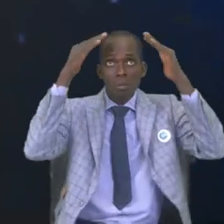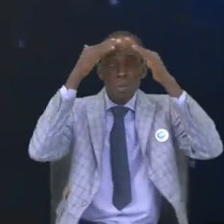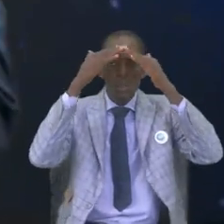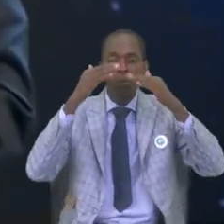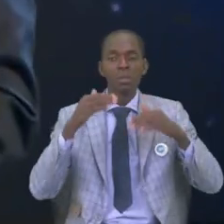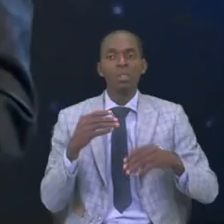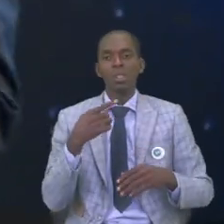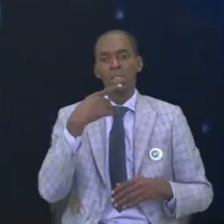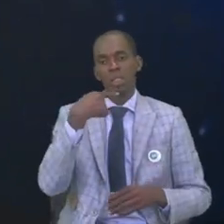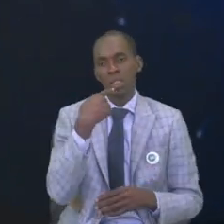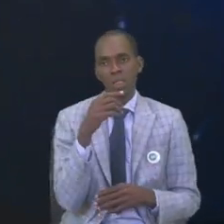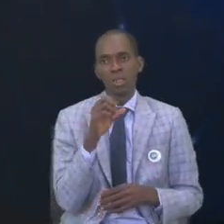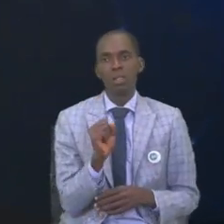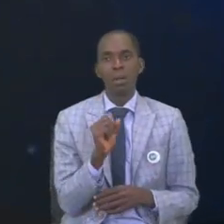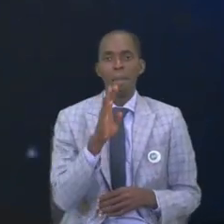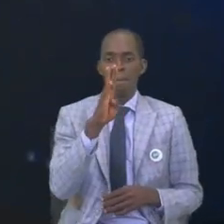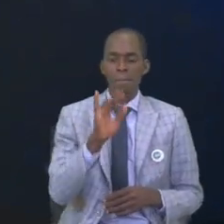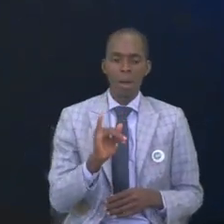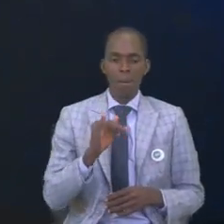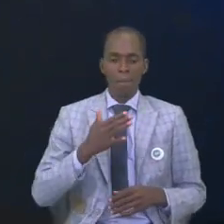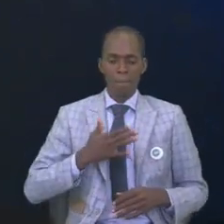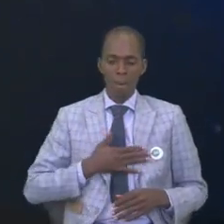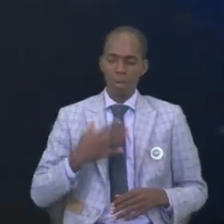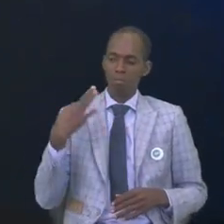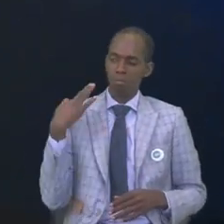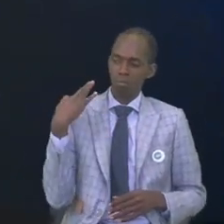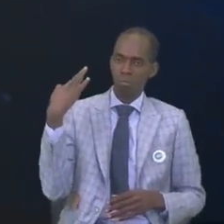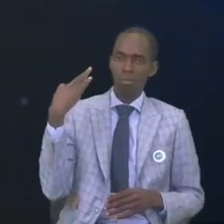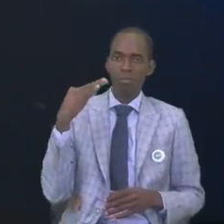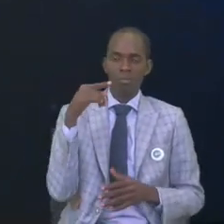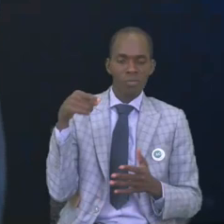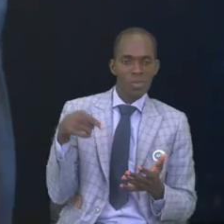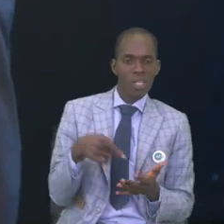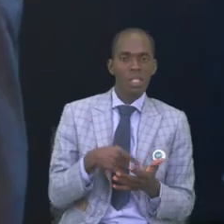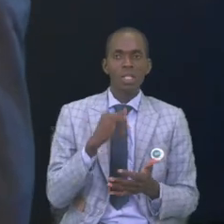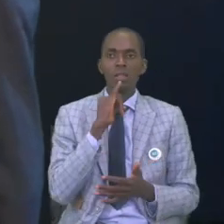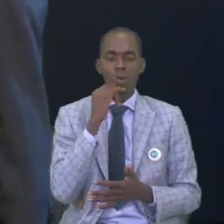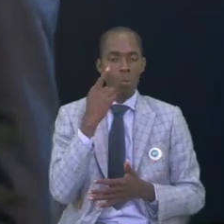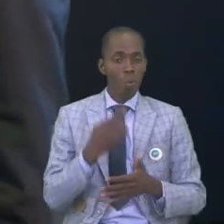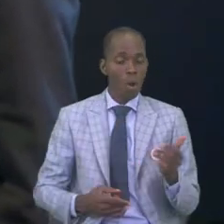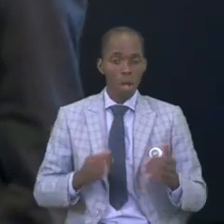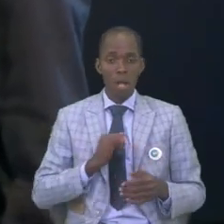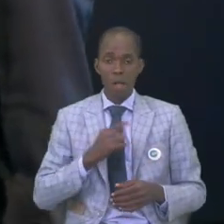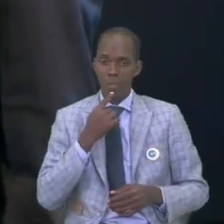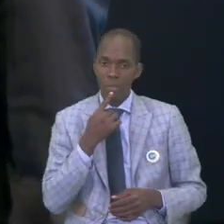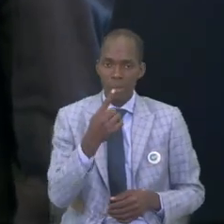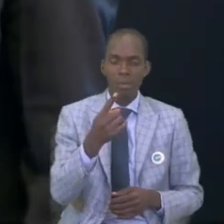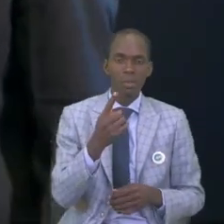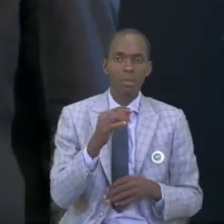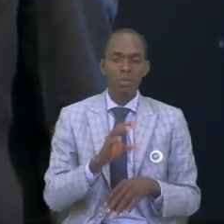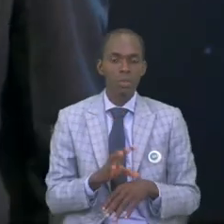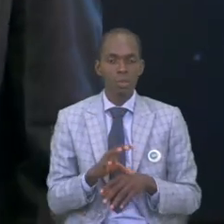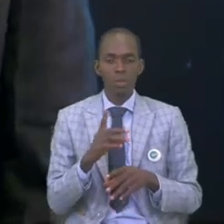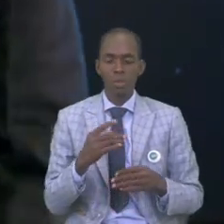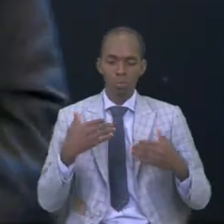archbishop says, by my position, this is what I tell the church, the body, to